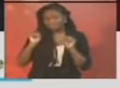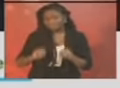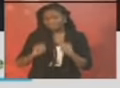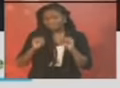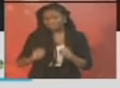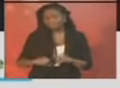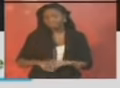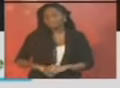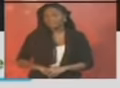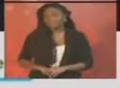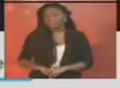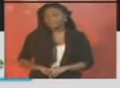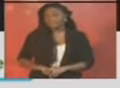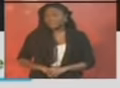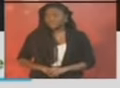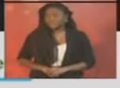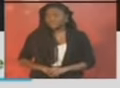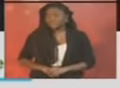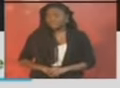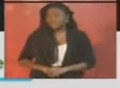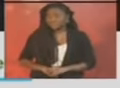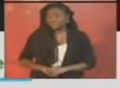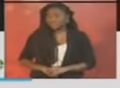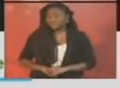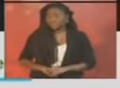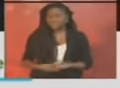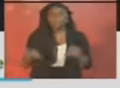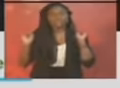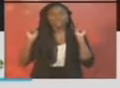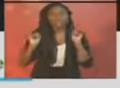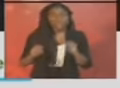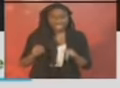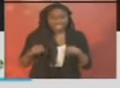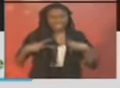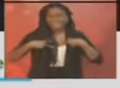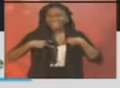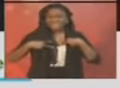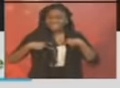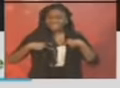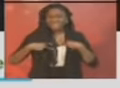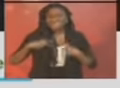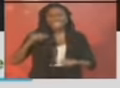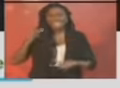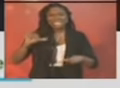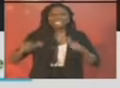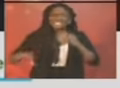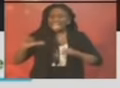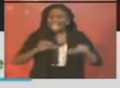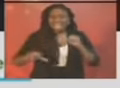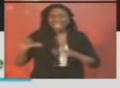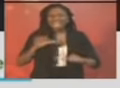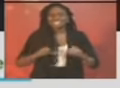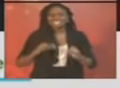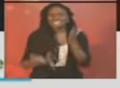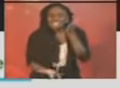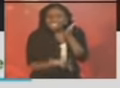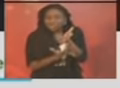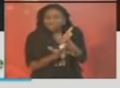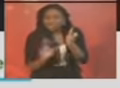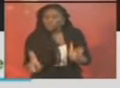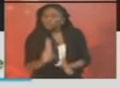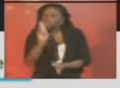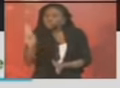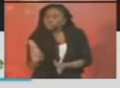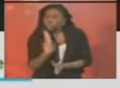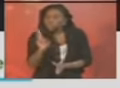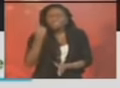So, though the science and technology behind the development of these vaccines have been used for many years in the development and